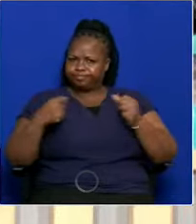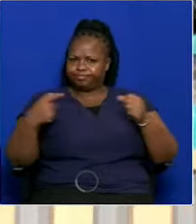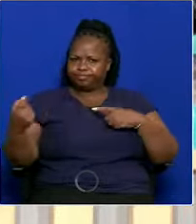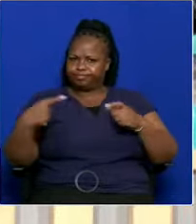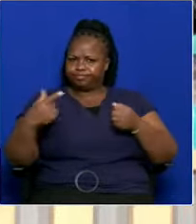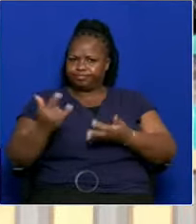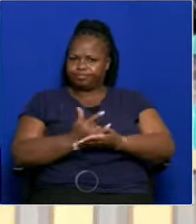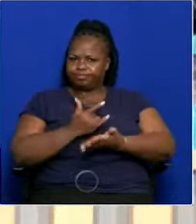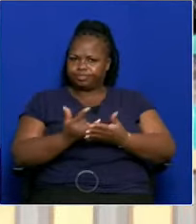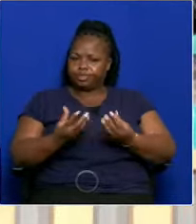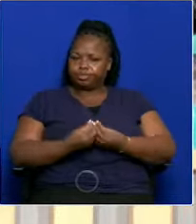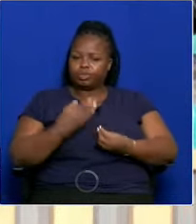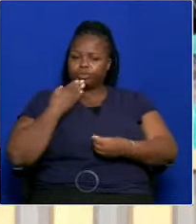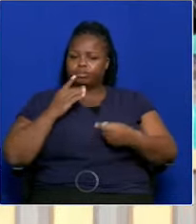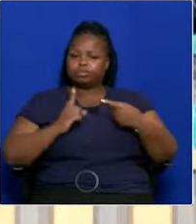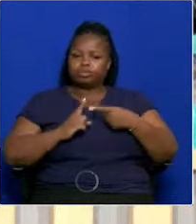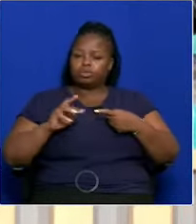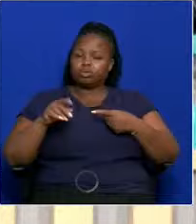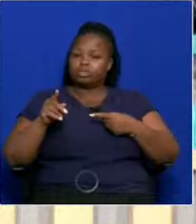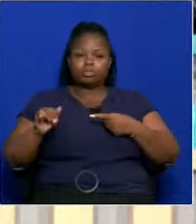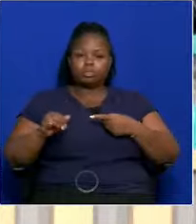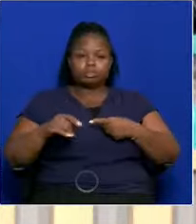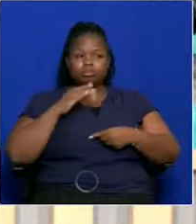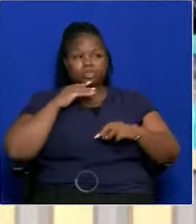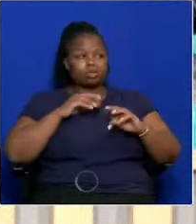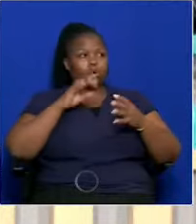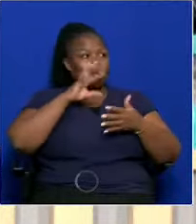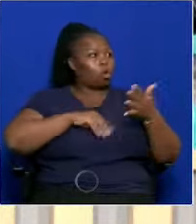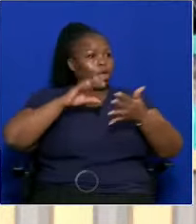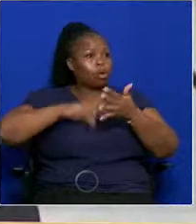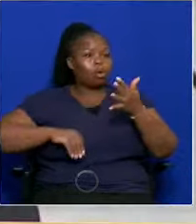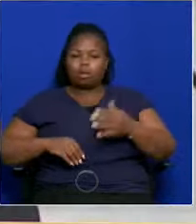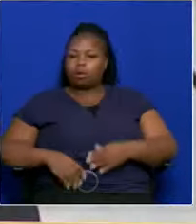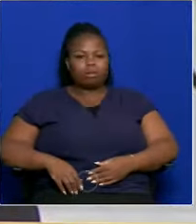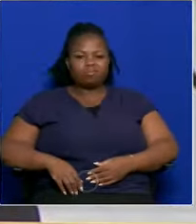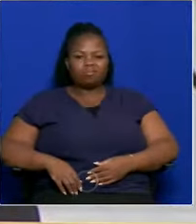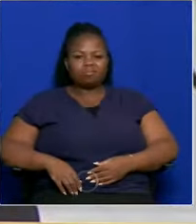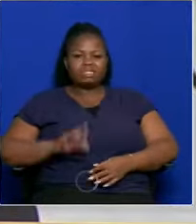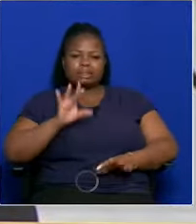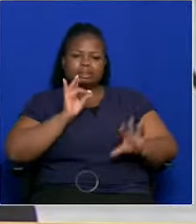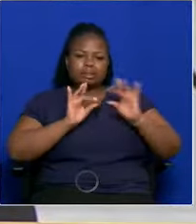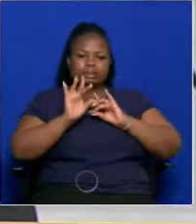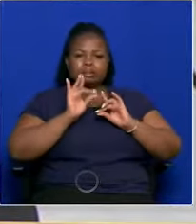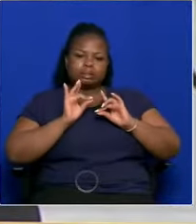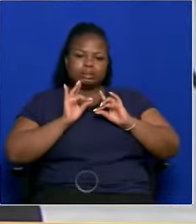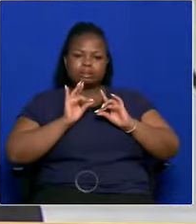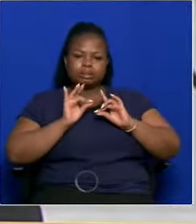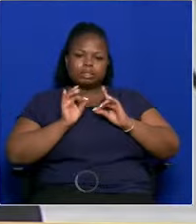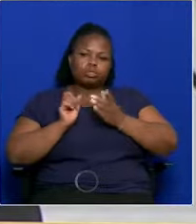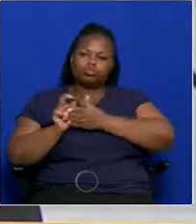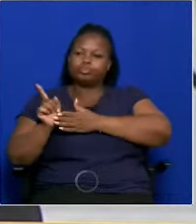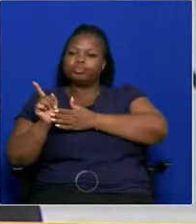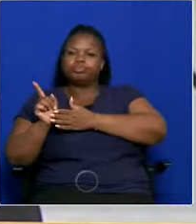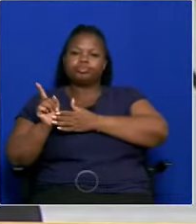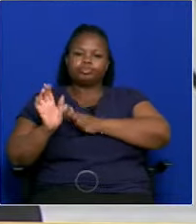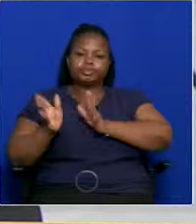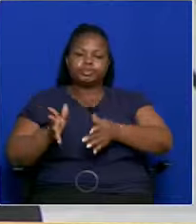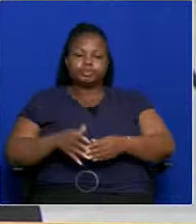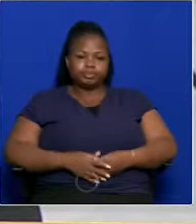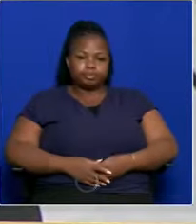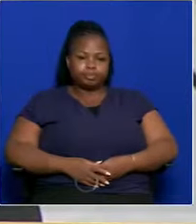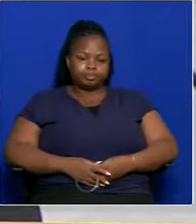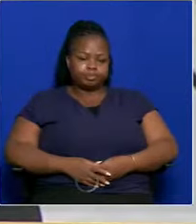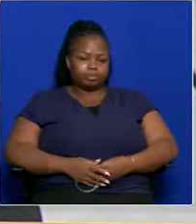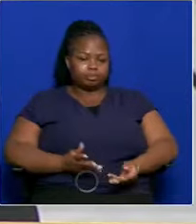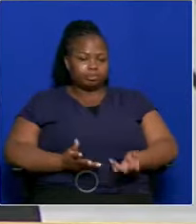Nkosi. It's not all the articles that you receive, it's these articles that are shared. Yeah, maybe because others we